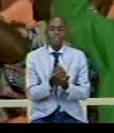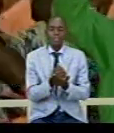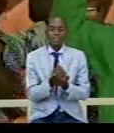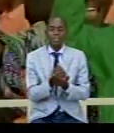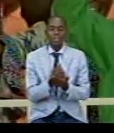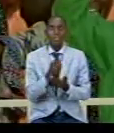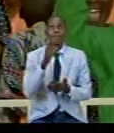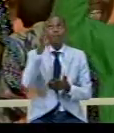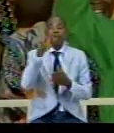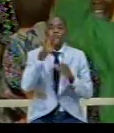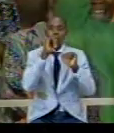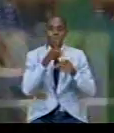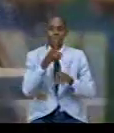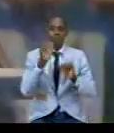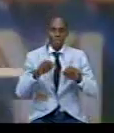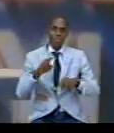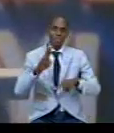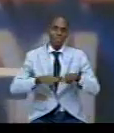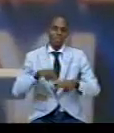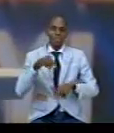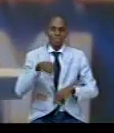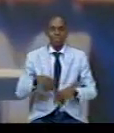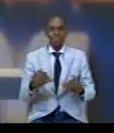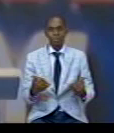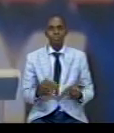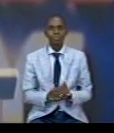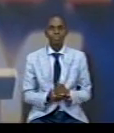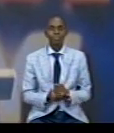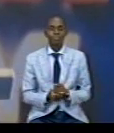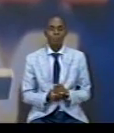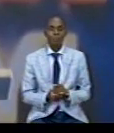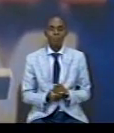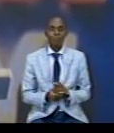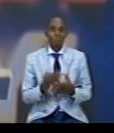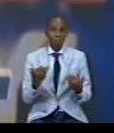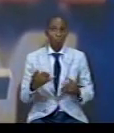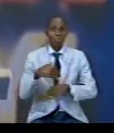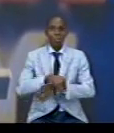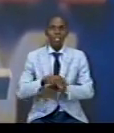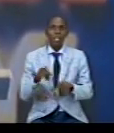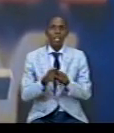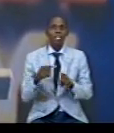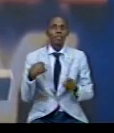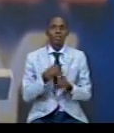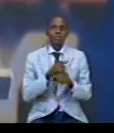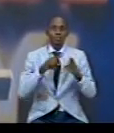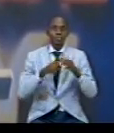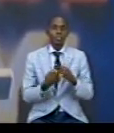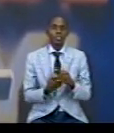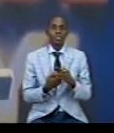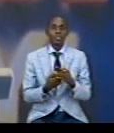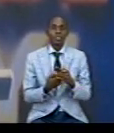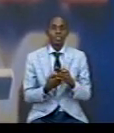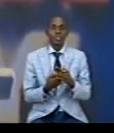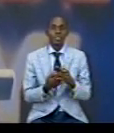bless you. You can sit down. Tonight, as we begin this